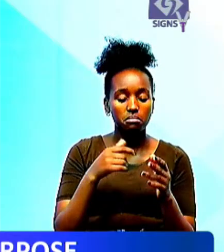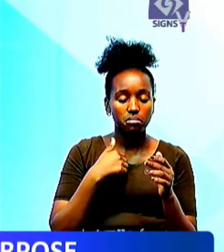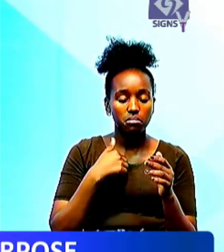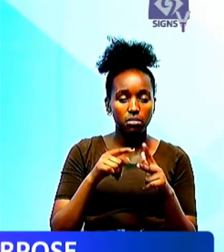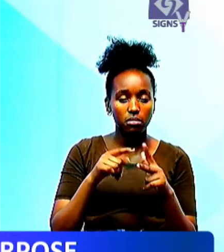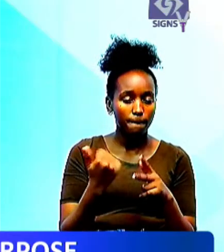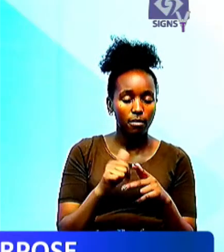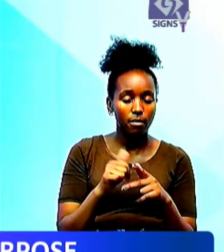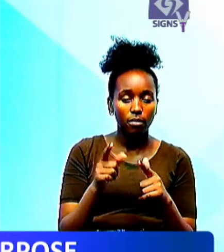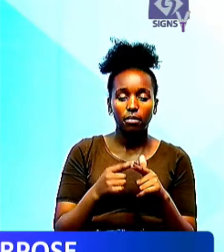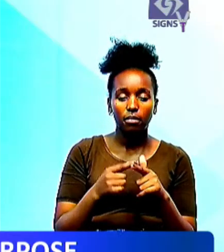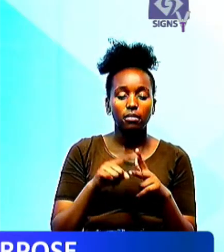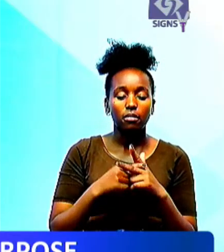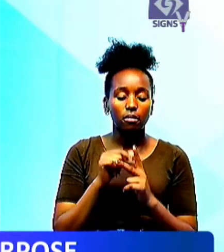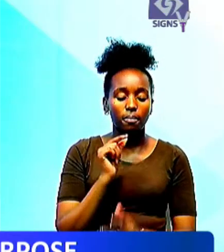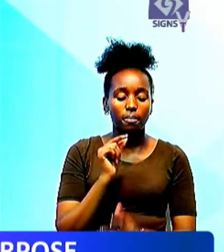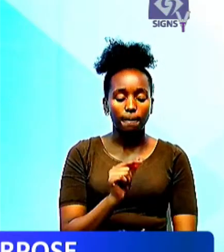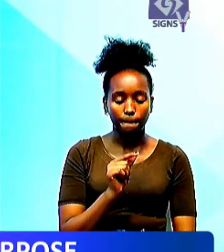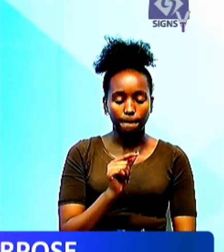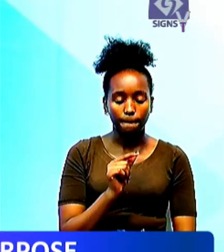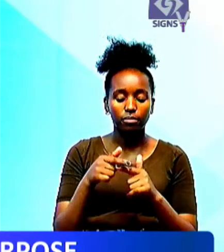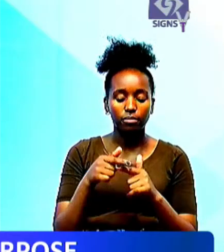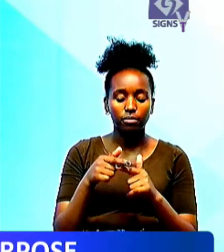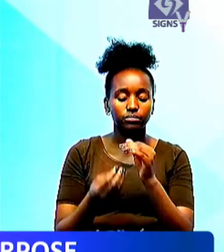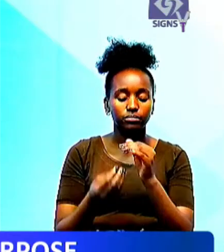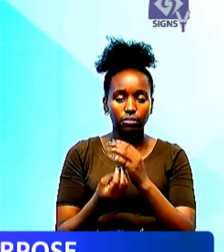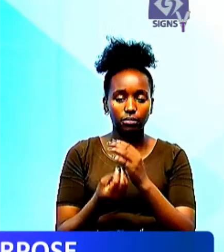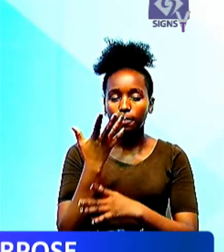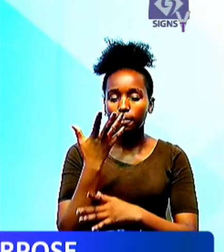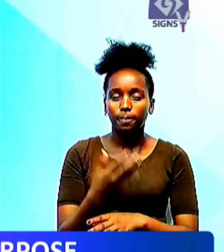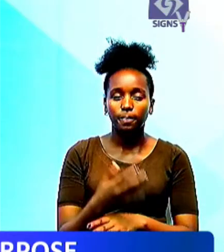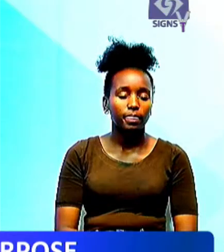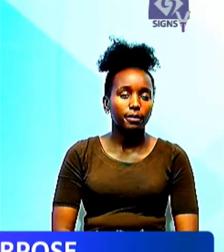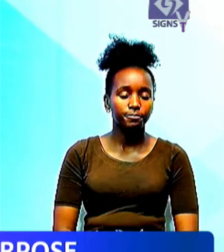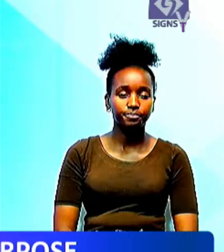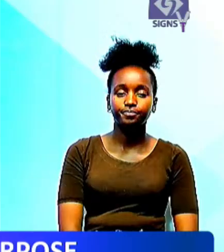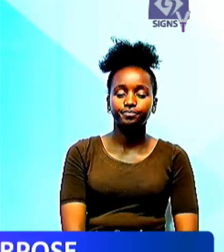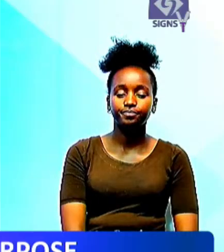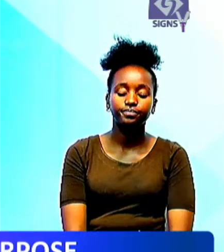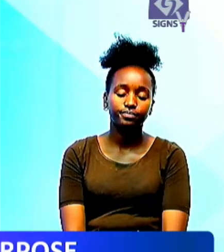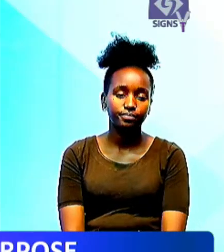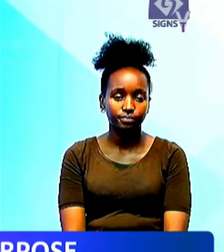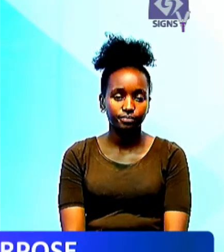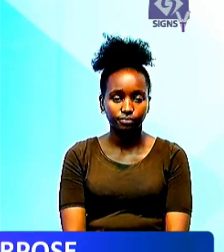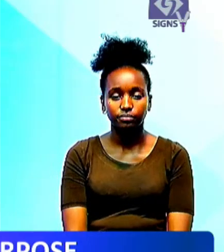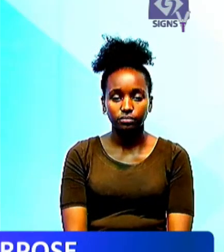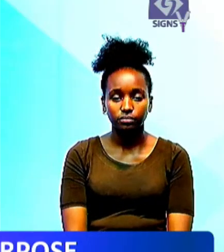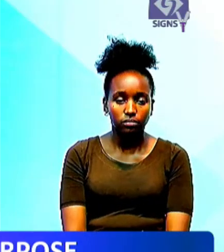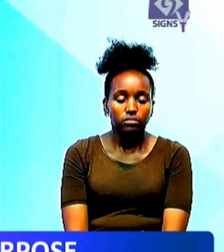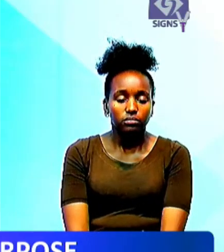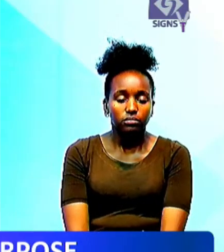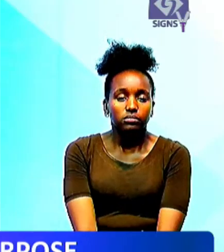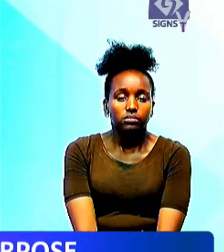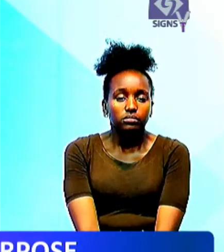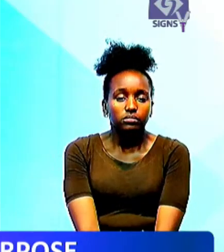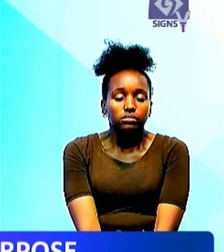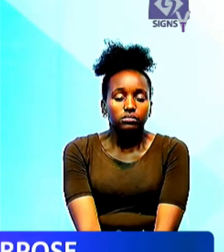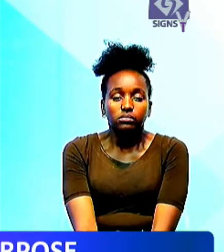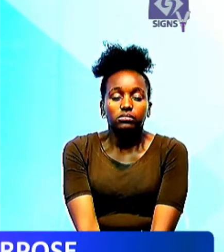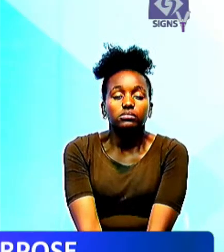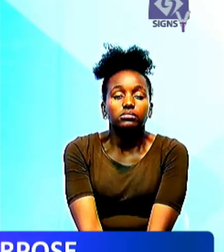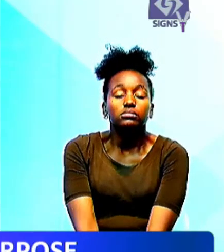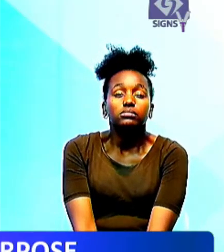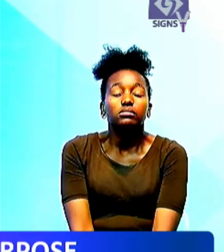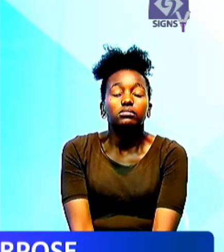investing, start with a money market fund. Get started, and as with the time, get to learn about the market, get to know about the